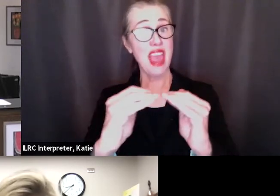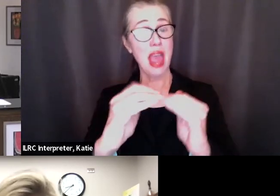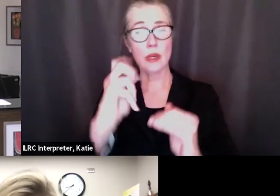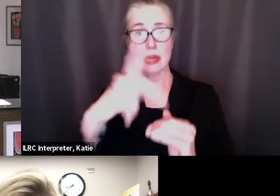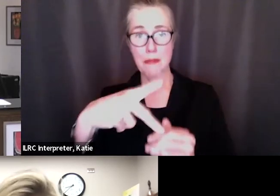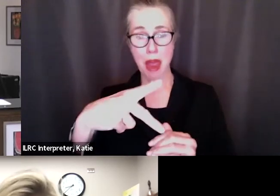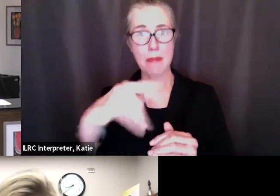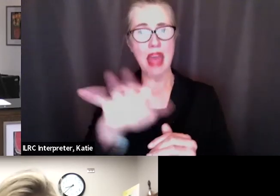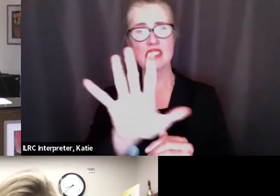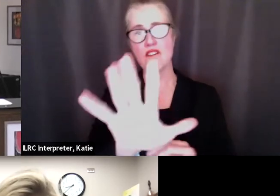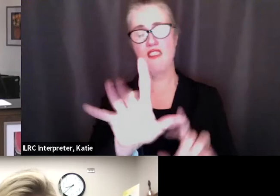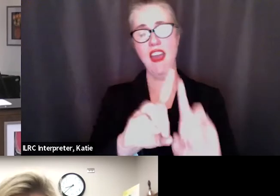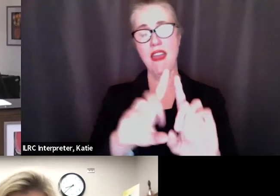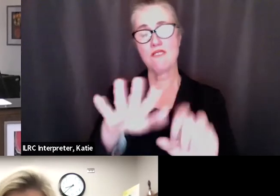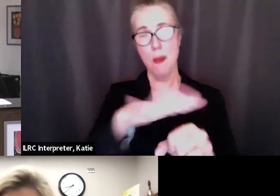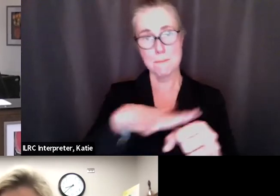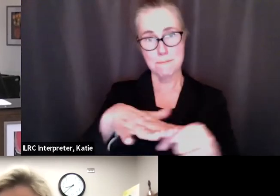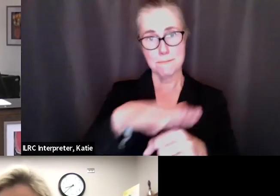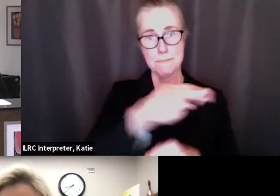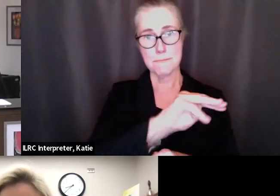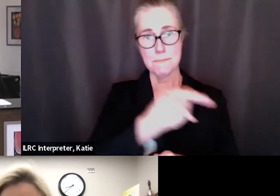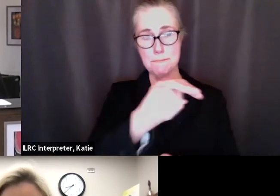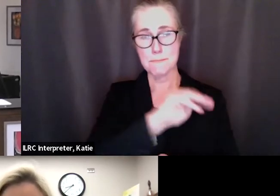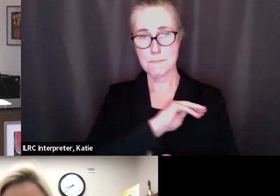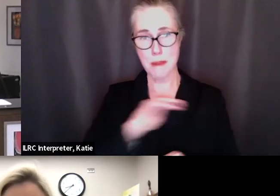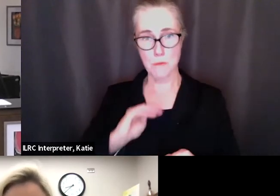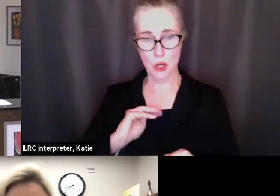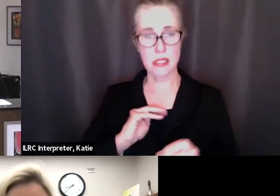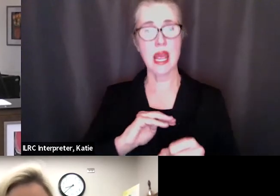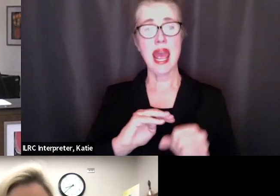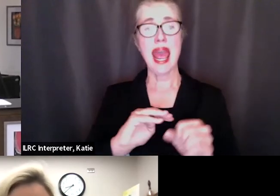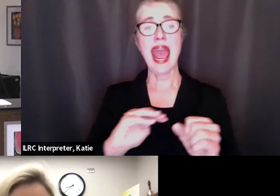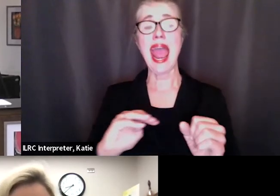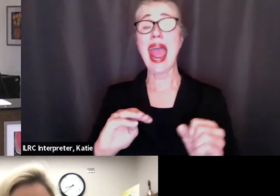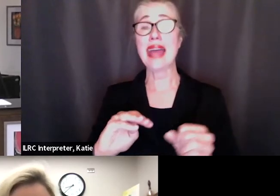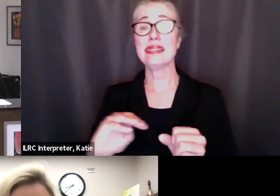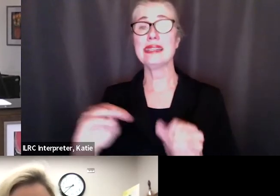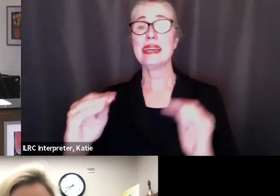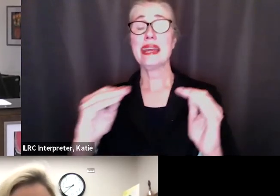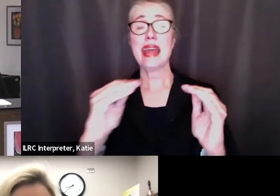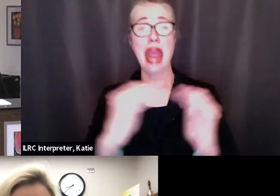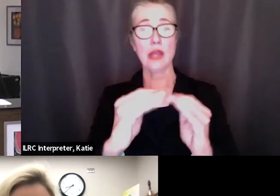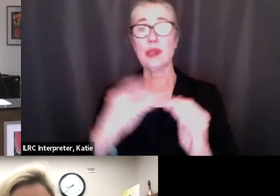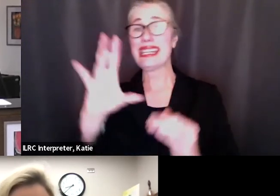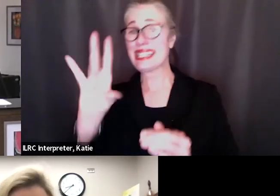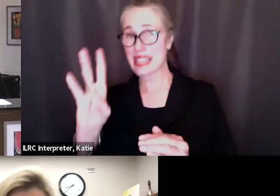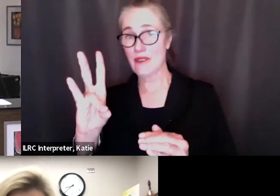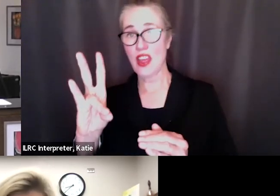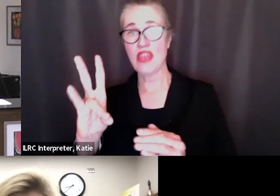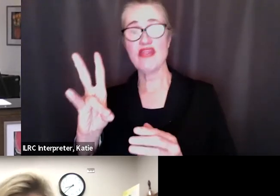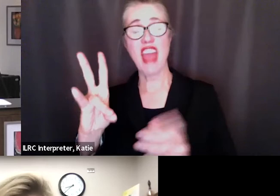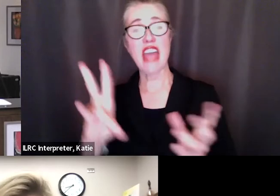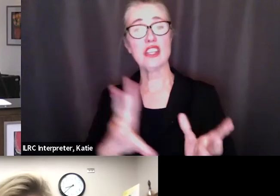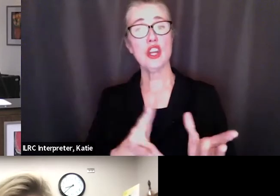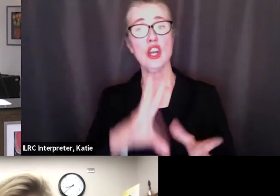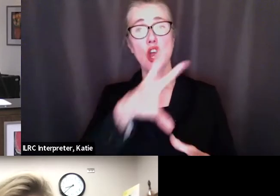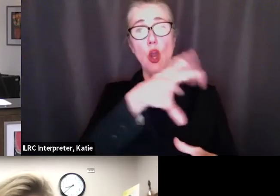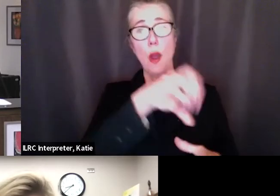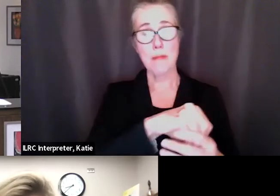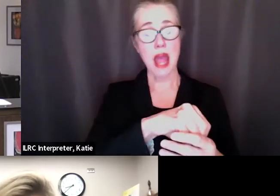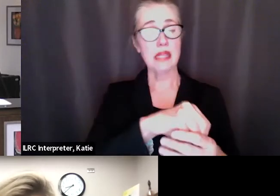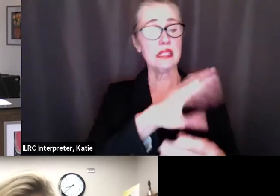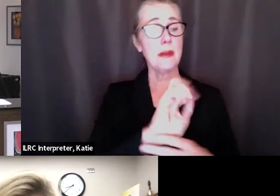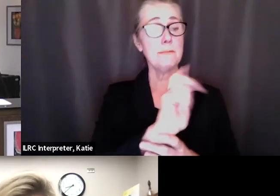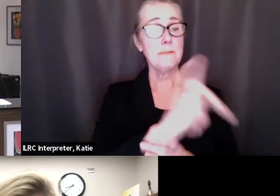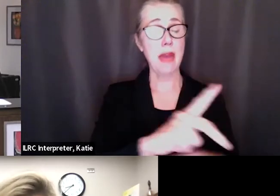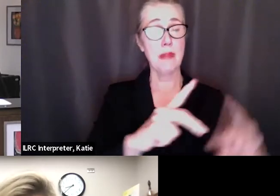members and the equity seven person map which is a combination of map four and the demands of equity map